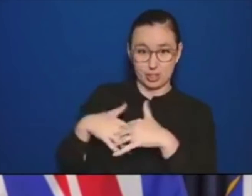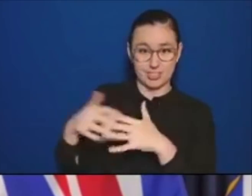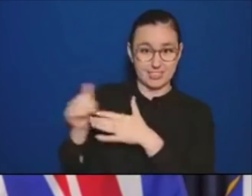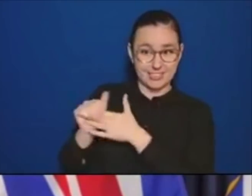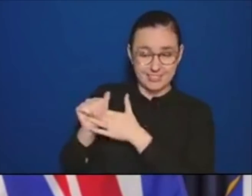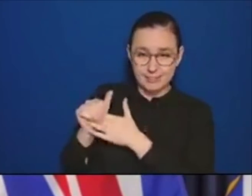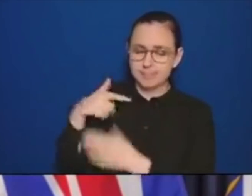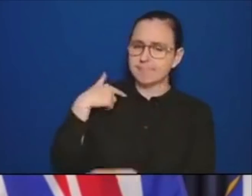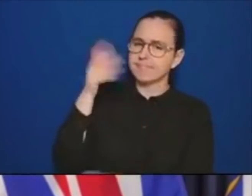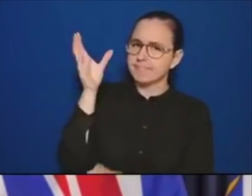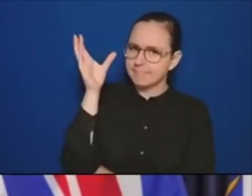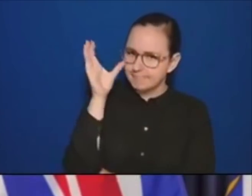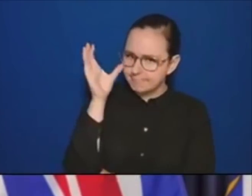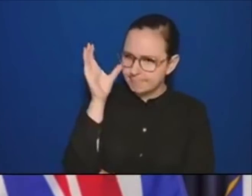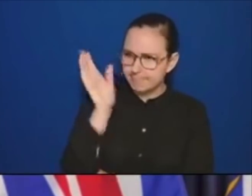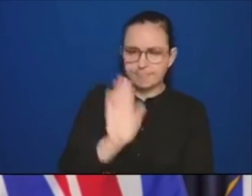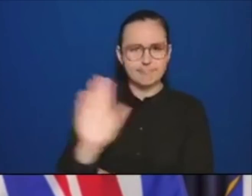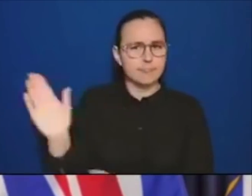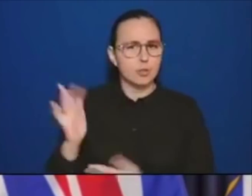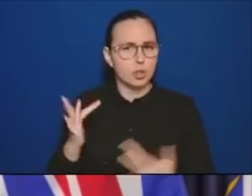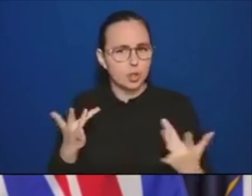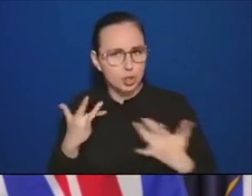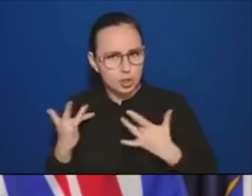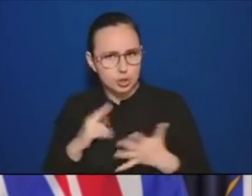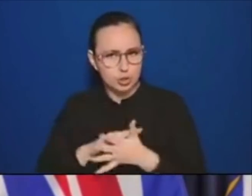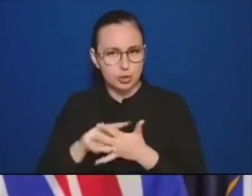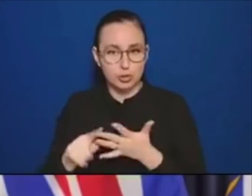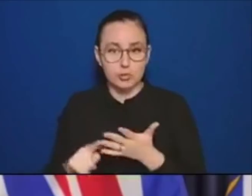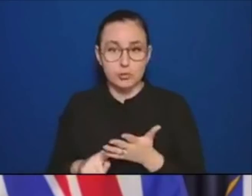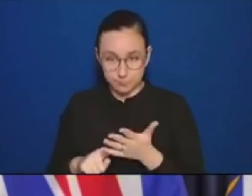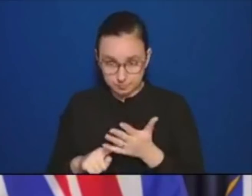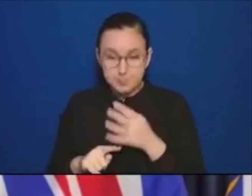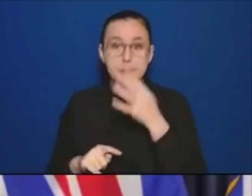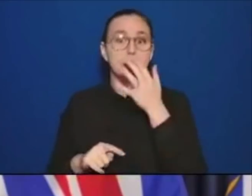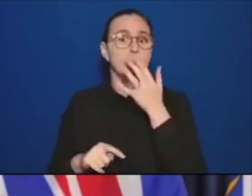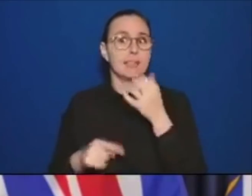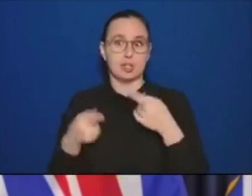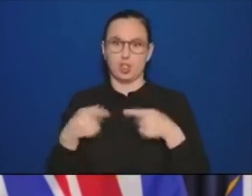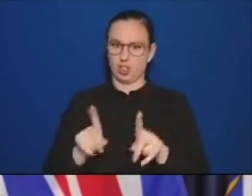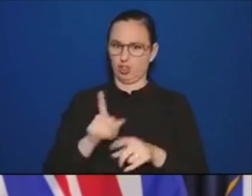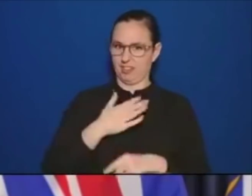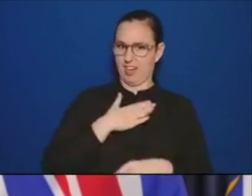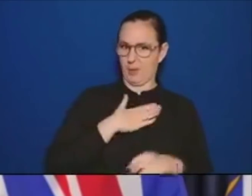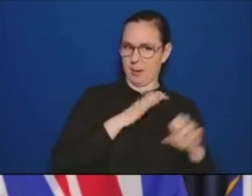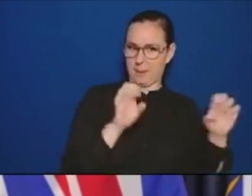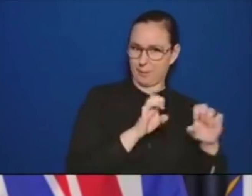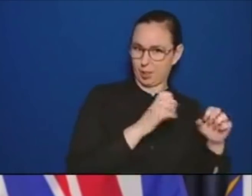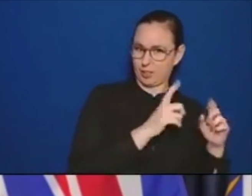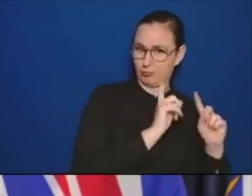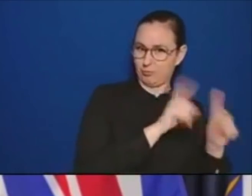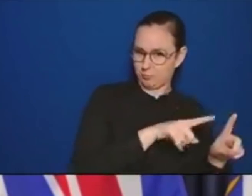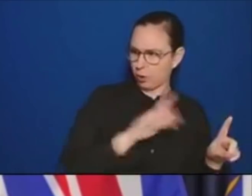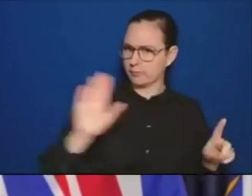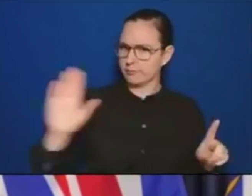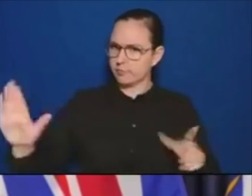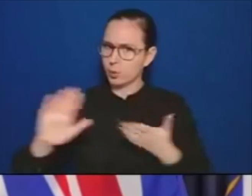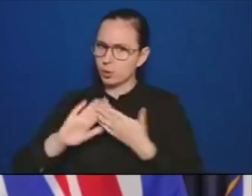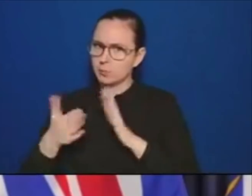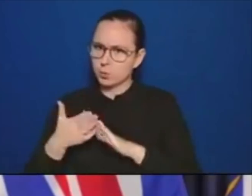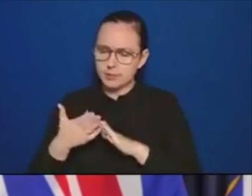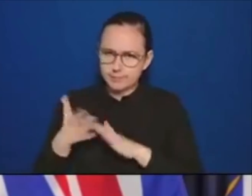better align our emergency responses. There are further challenges ahead, but we all have the same